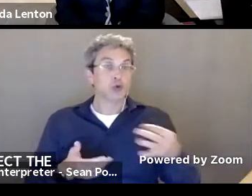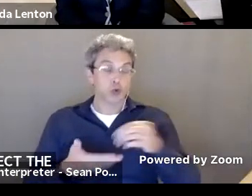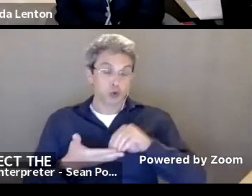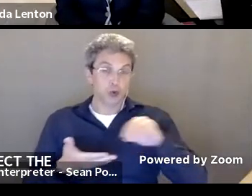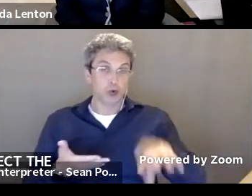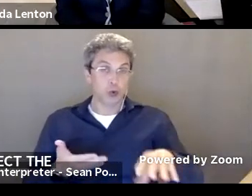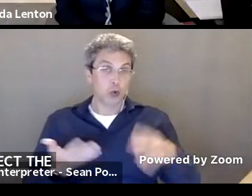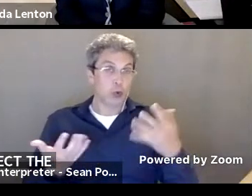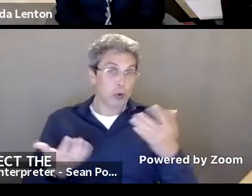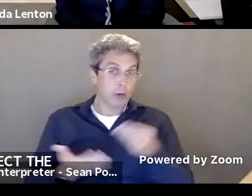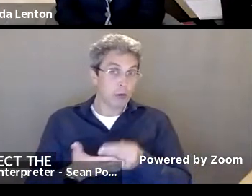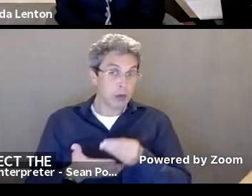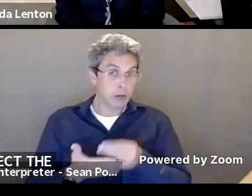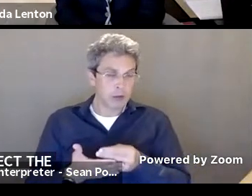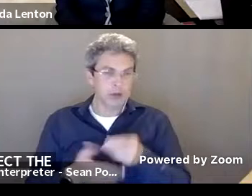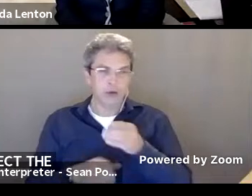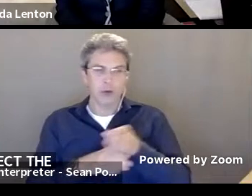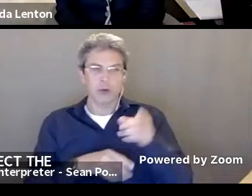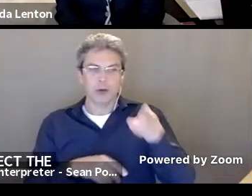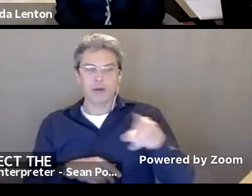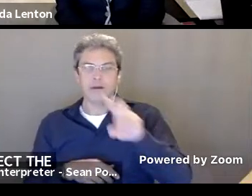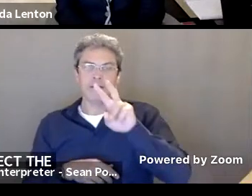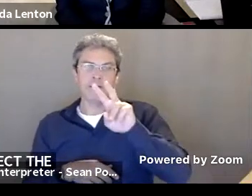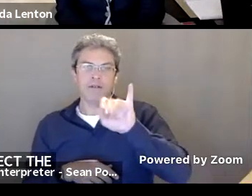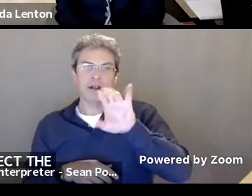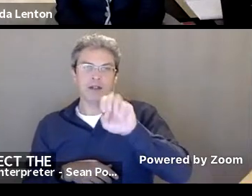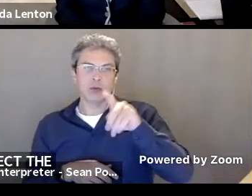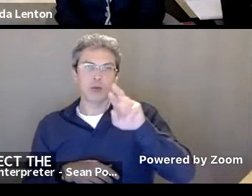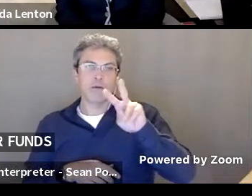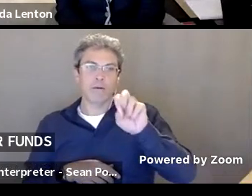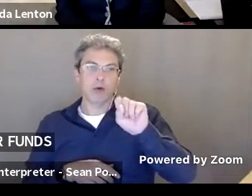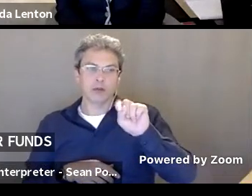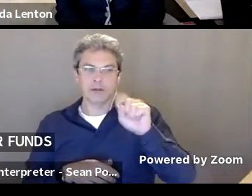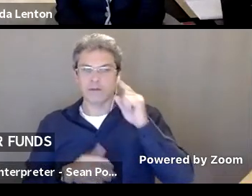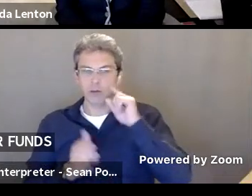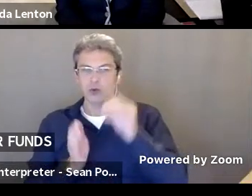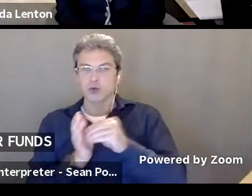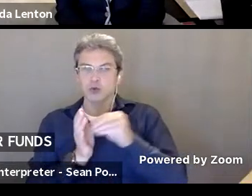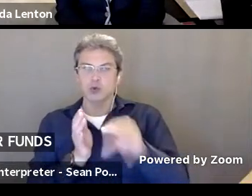through the Vice-Provost students area and through student support.